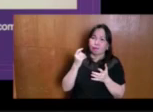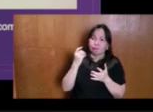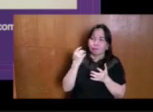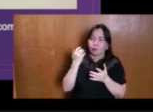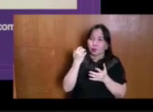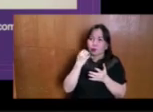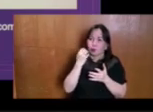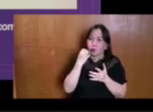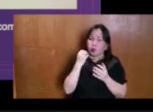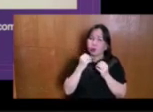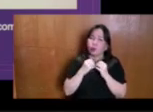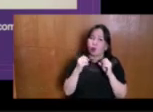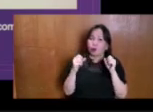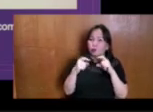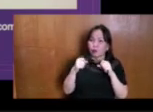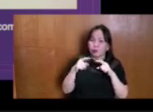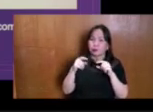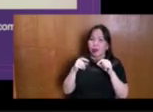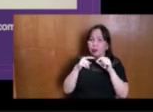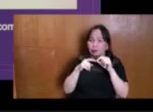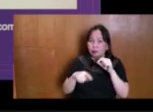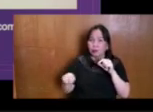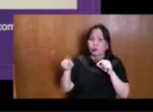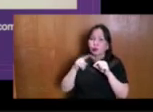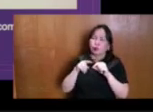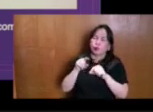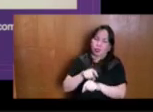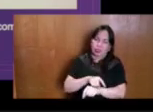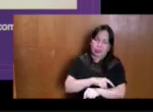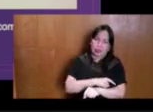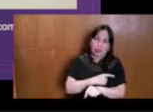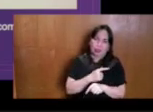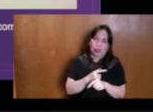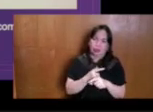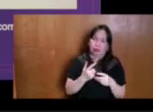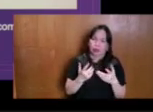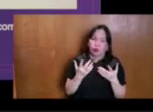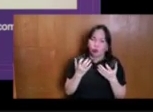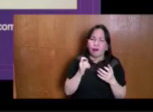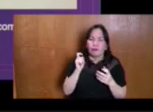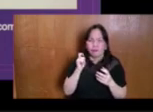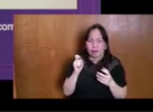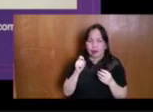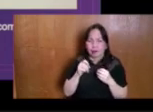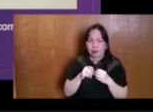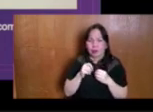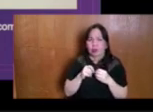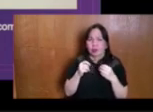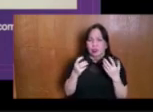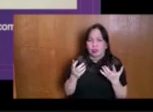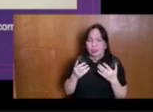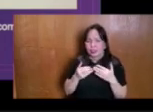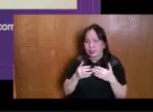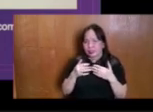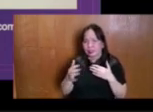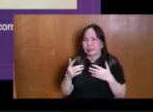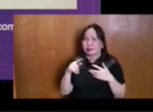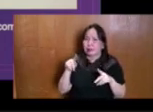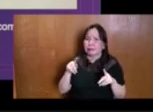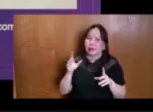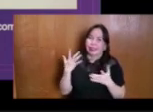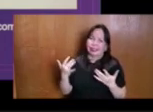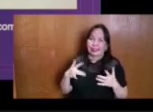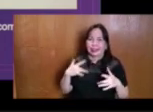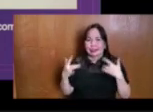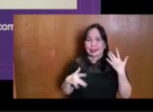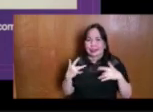feedback loop even longer. No? So that's where we want to go, no? So that we can use this, you can get past the hype cycle, or at least